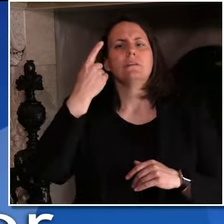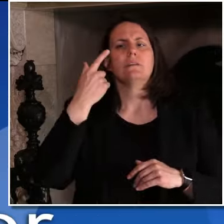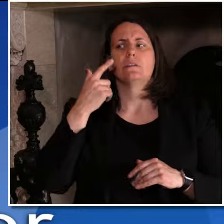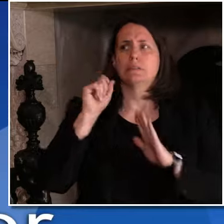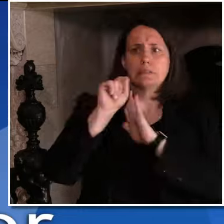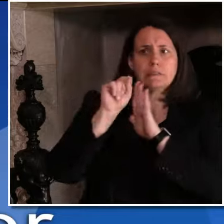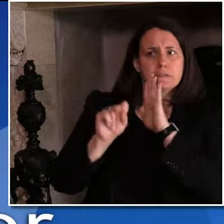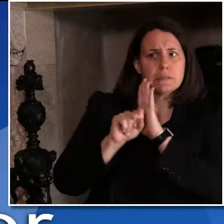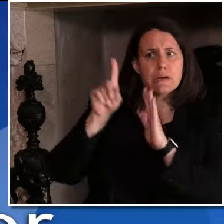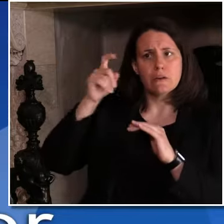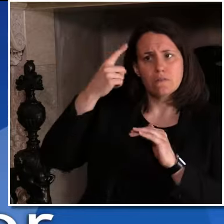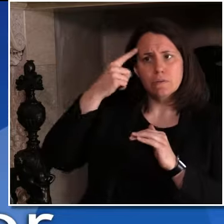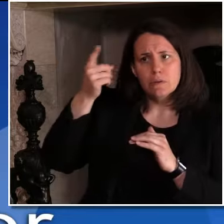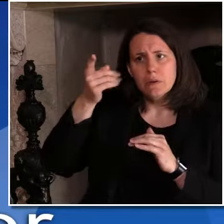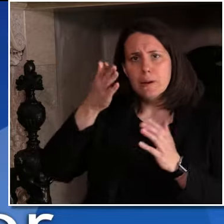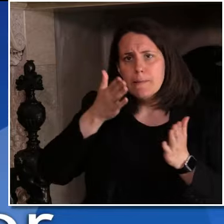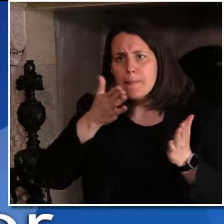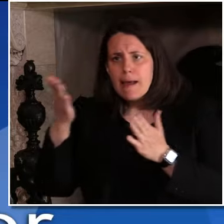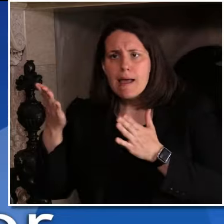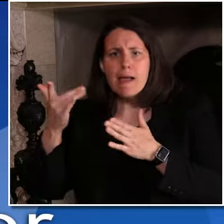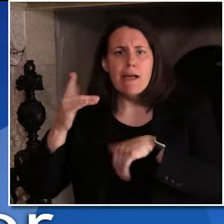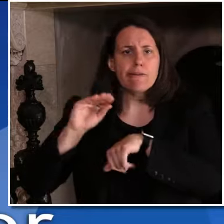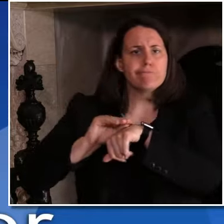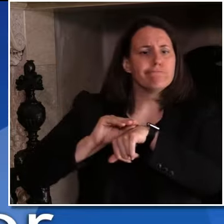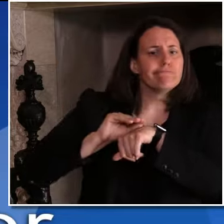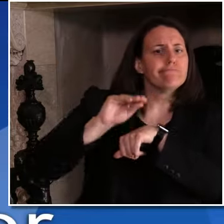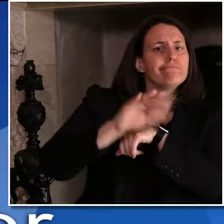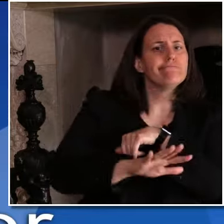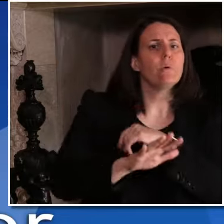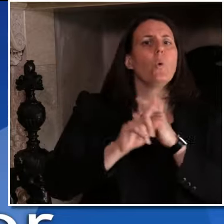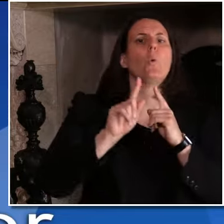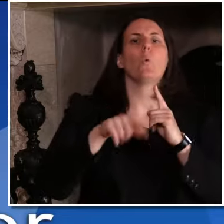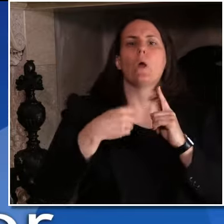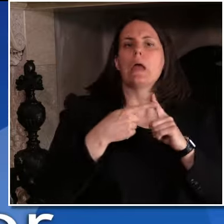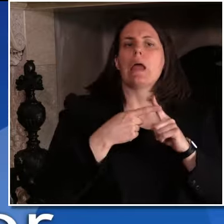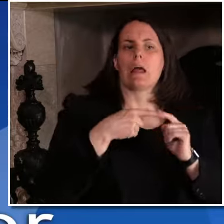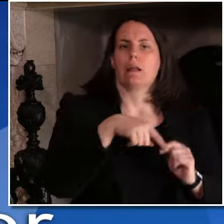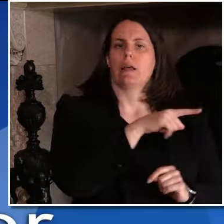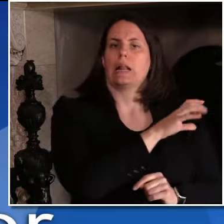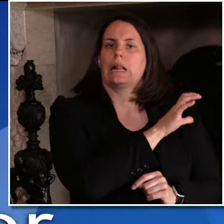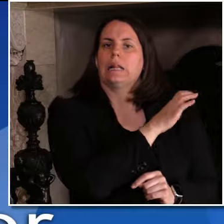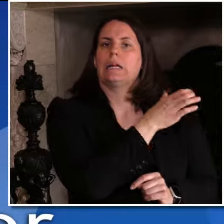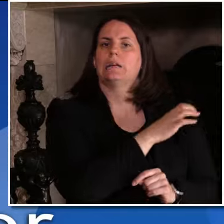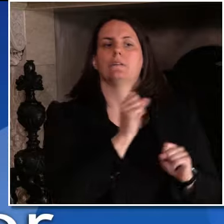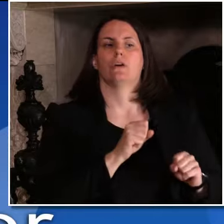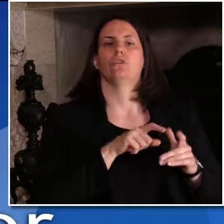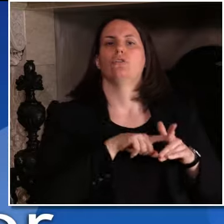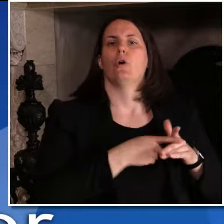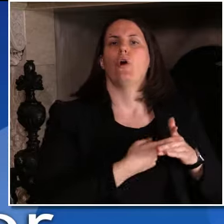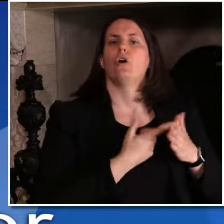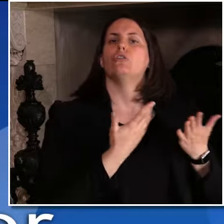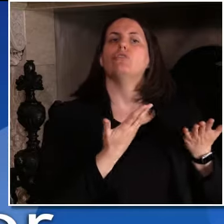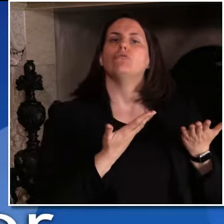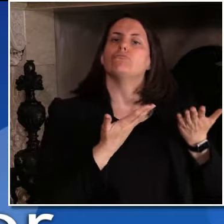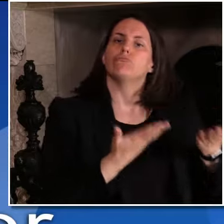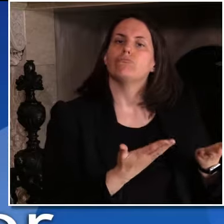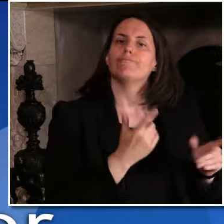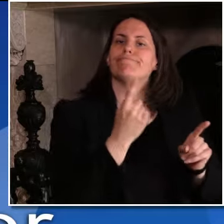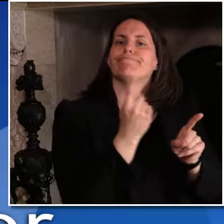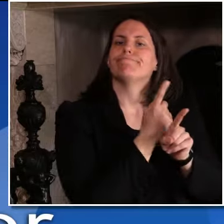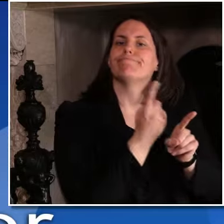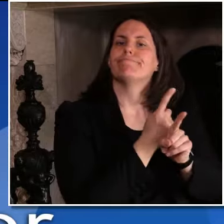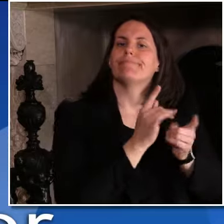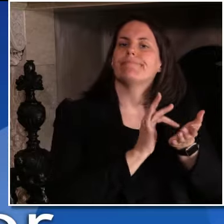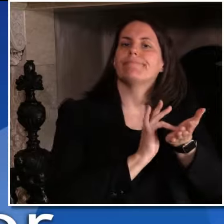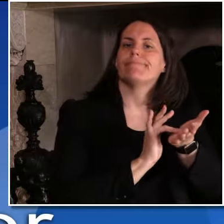on when and how hospitals can start ramping up some of their elective and deferred procedures? Or is this something that is